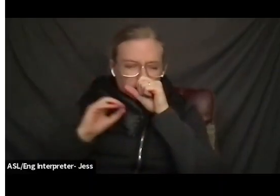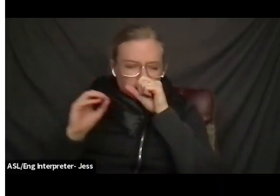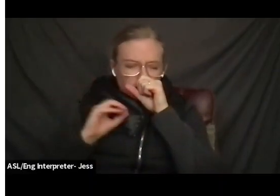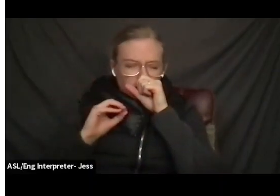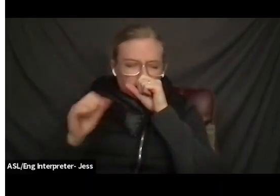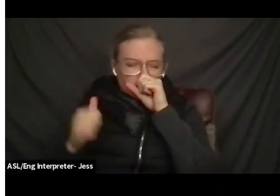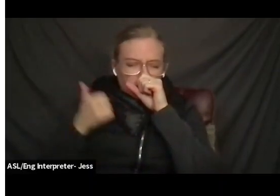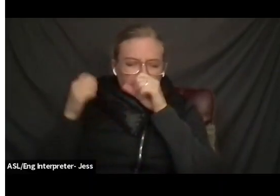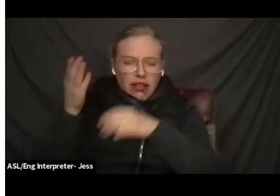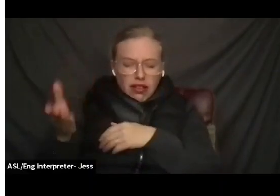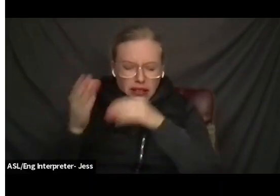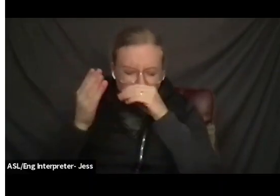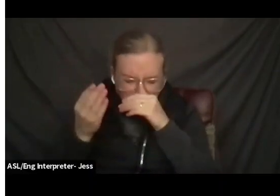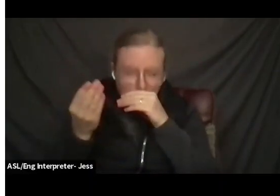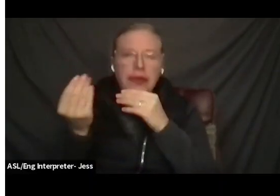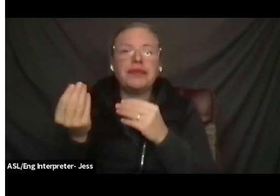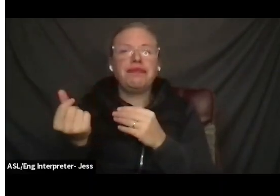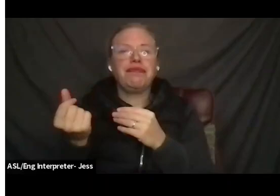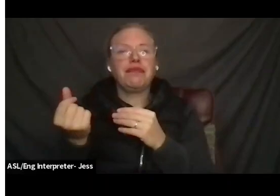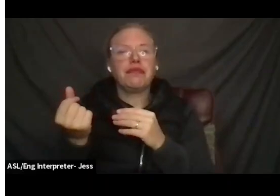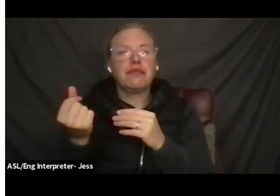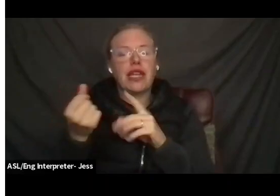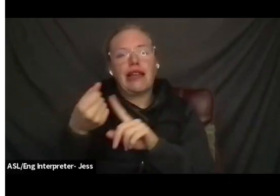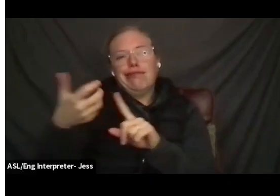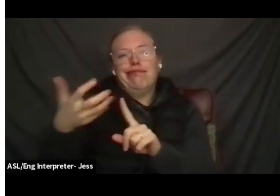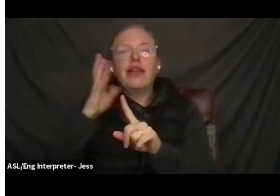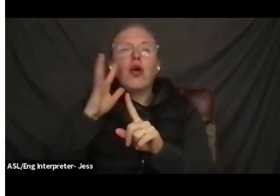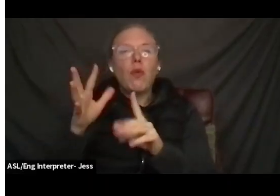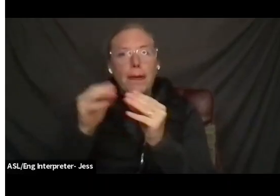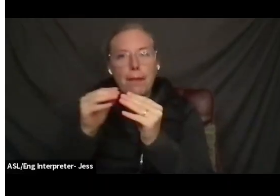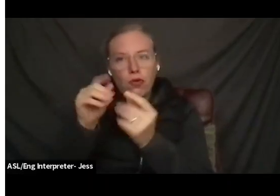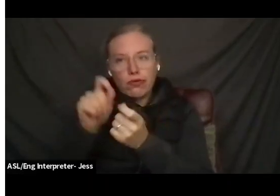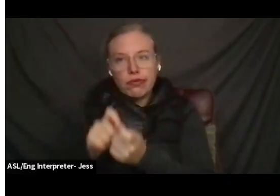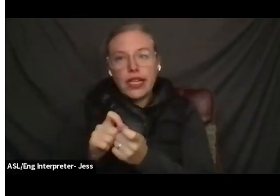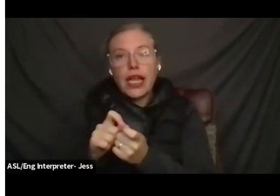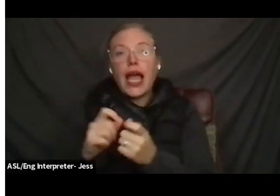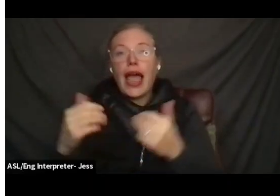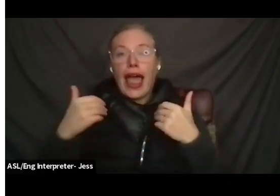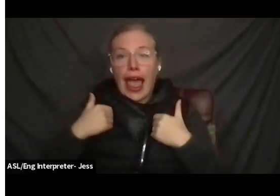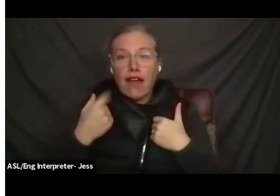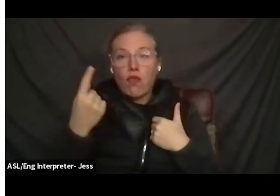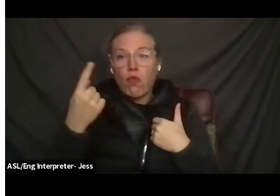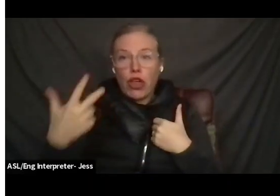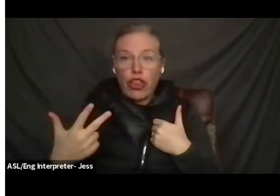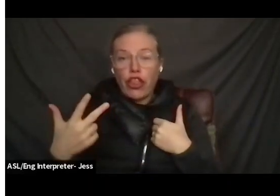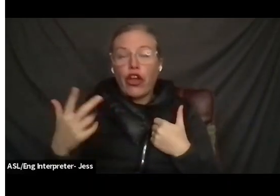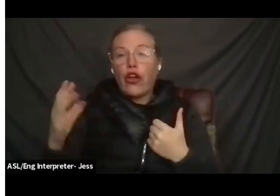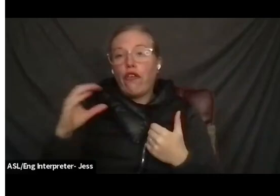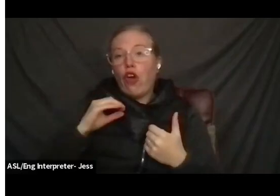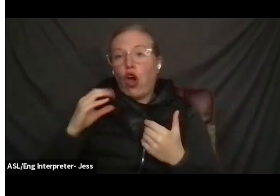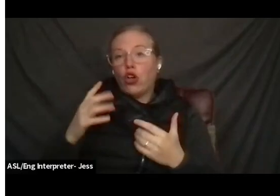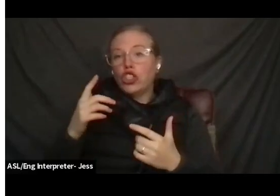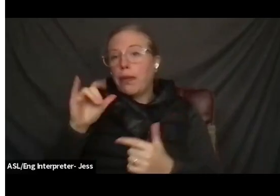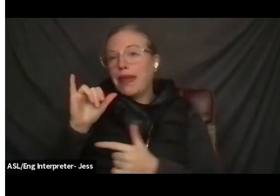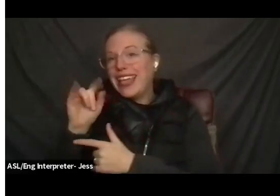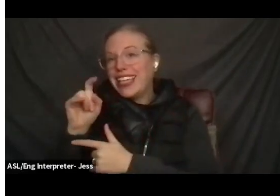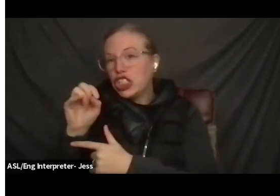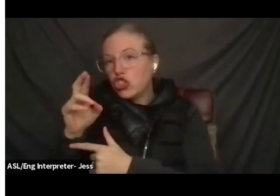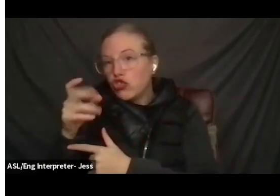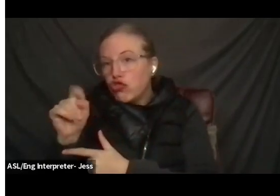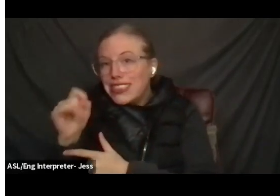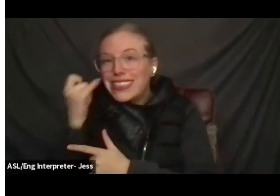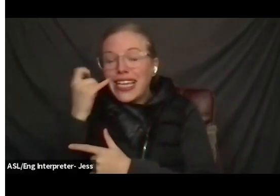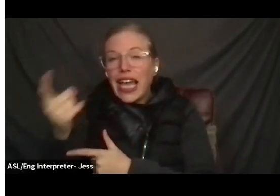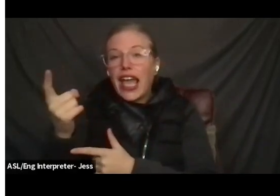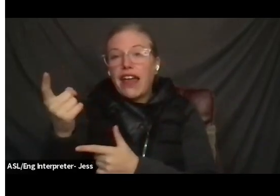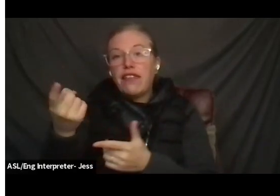occupy the property, and I'll go into a little bit more detail there, possess at least 1/3 in ownership interest. So if you've deeded